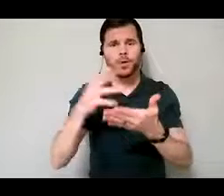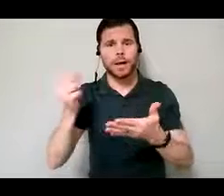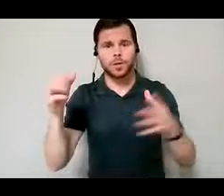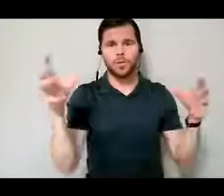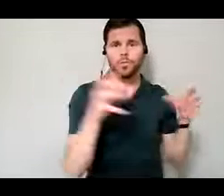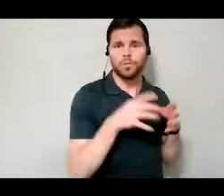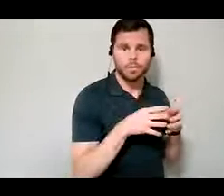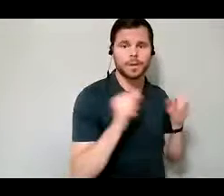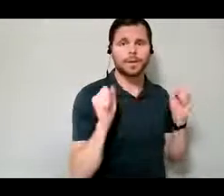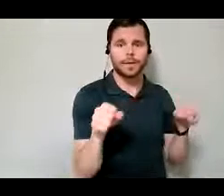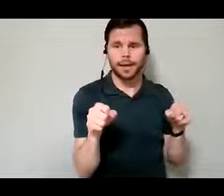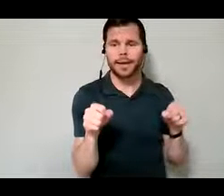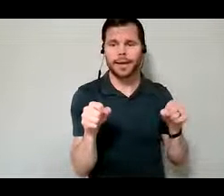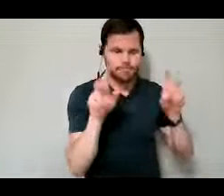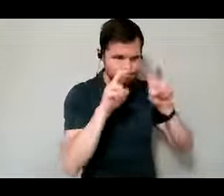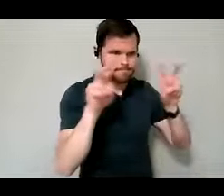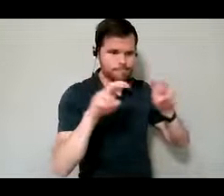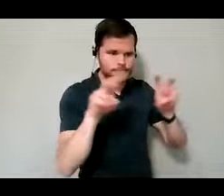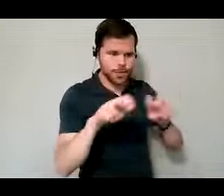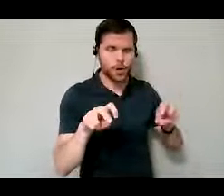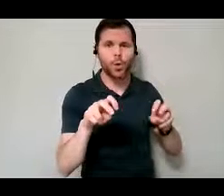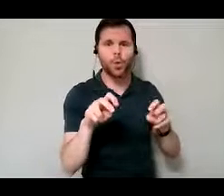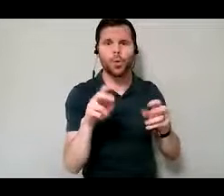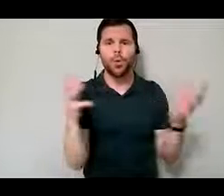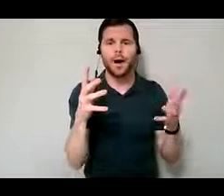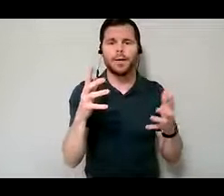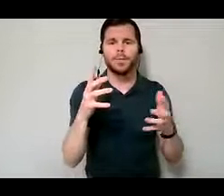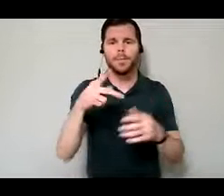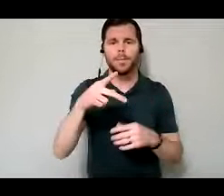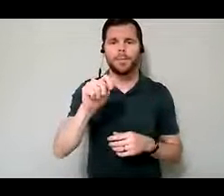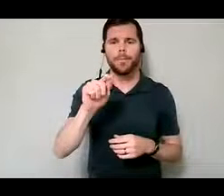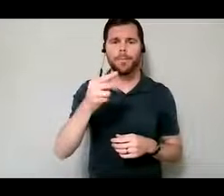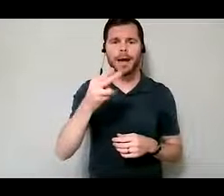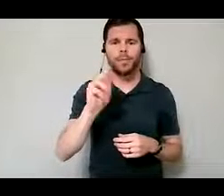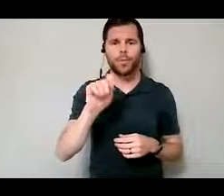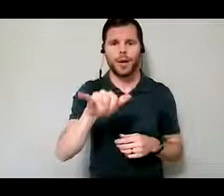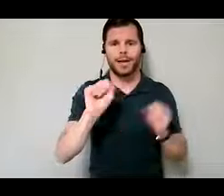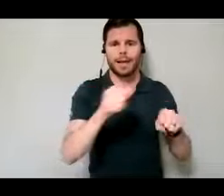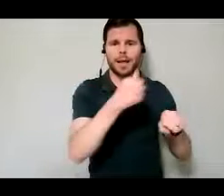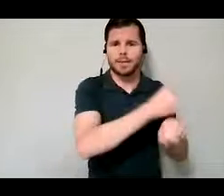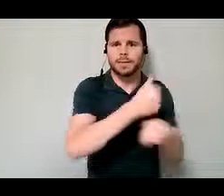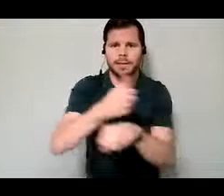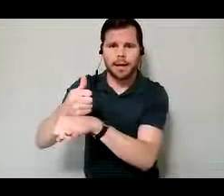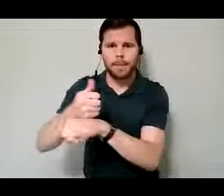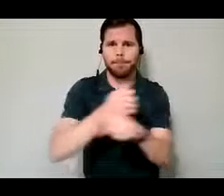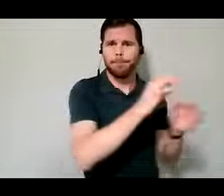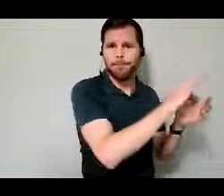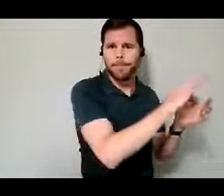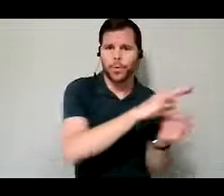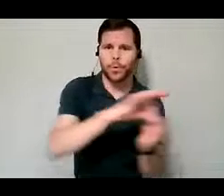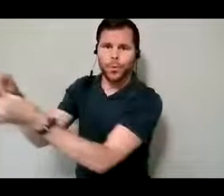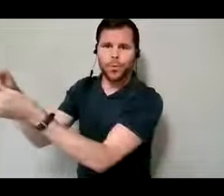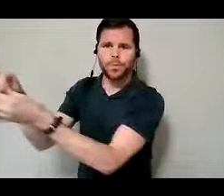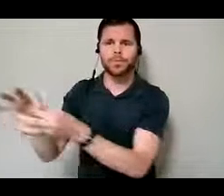little more closely at what are the pathways at those high schools, so that it helps with that communication at the elementary, middle, and then high school